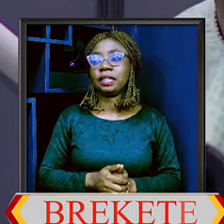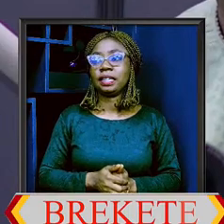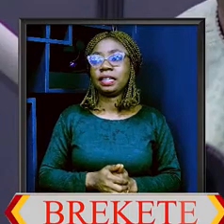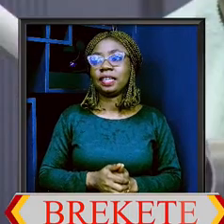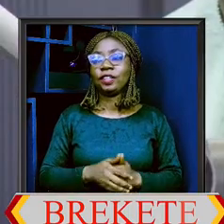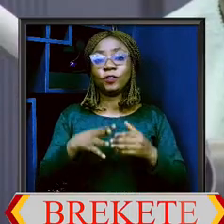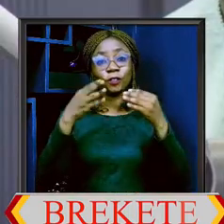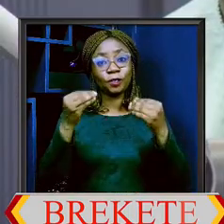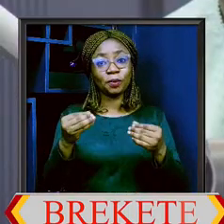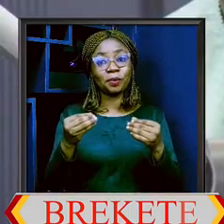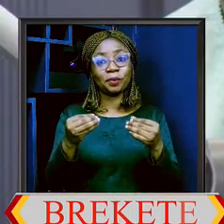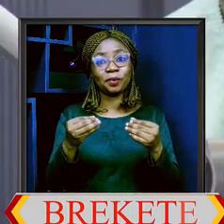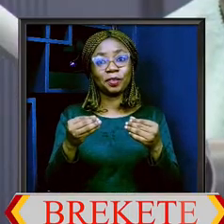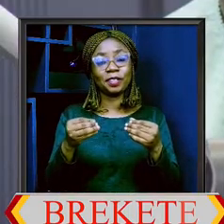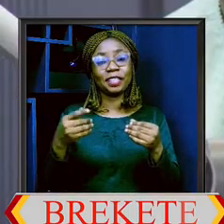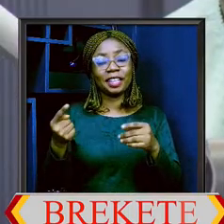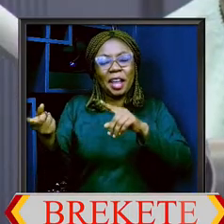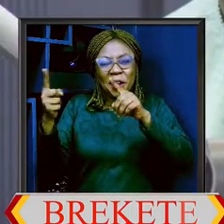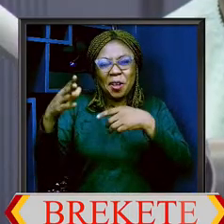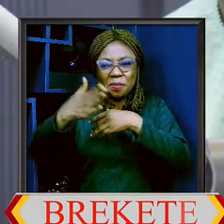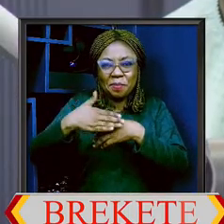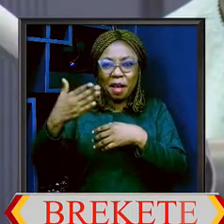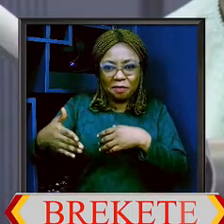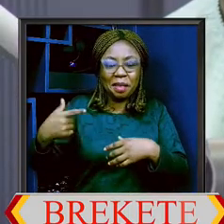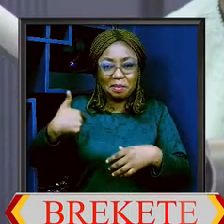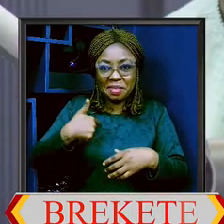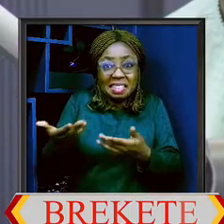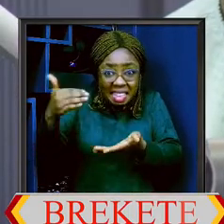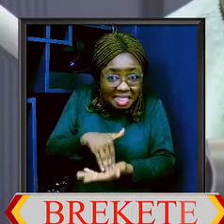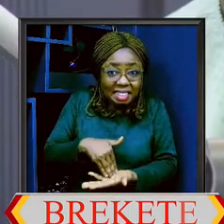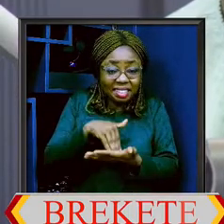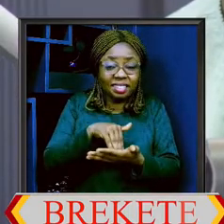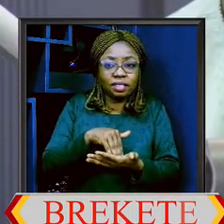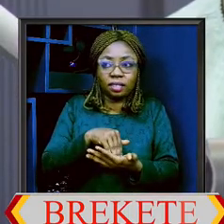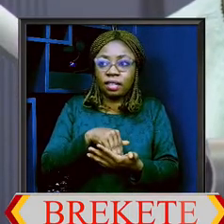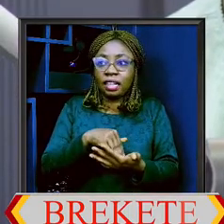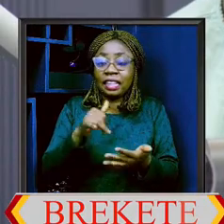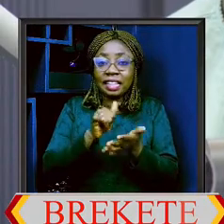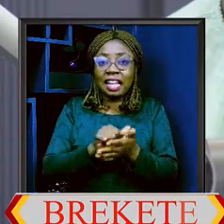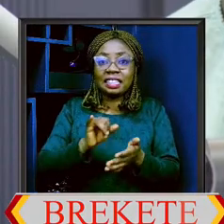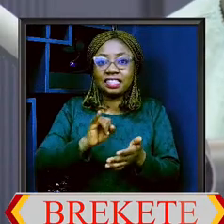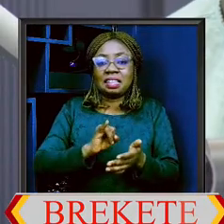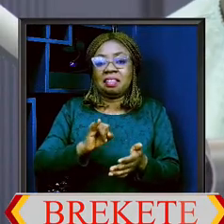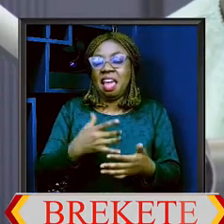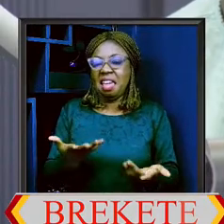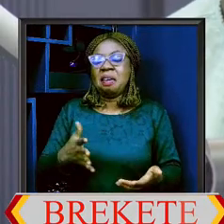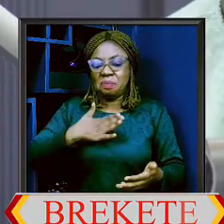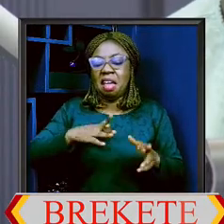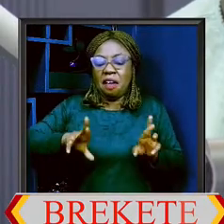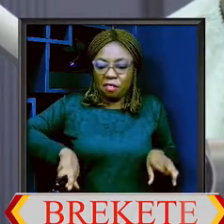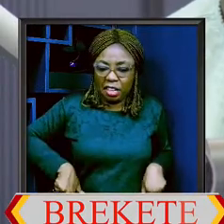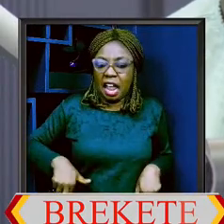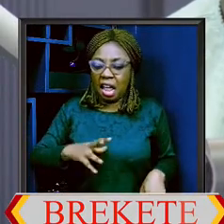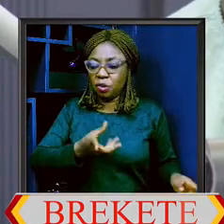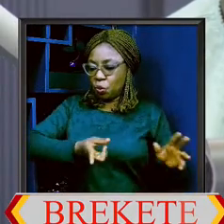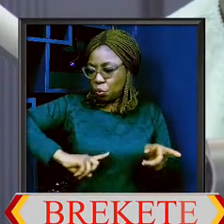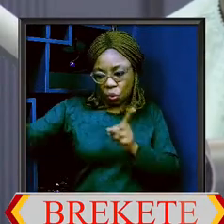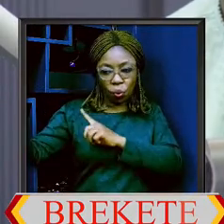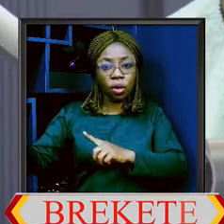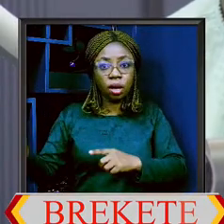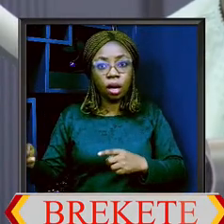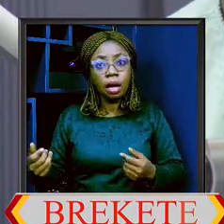kosok so they came after me again that after I've retired I should go I